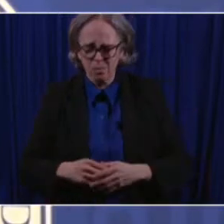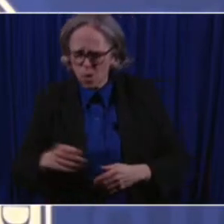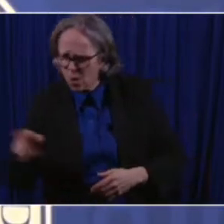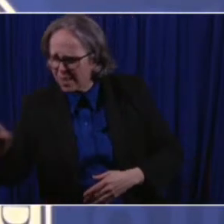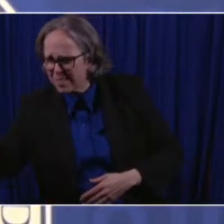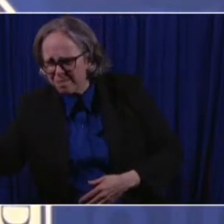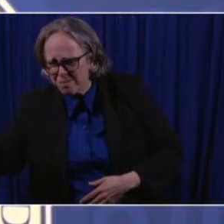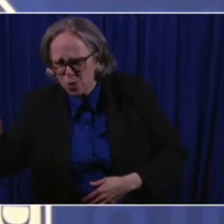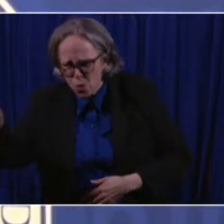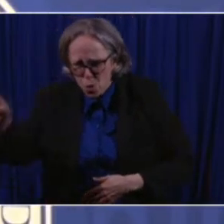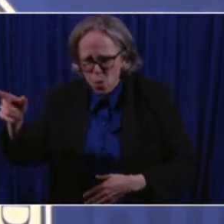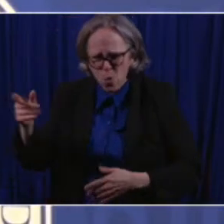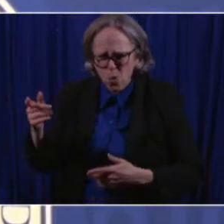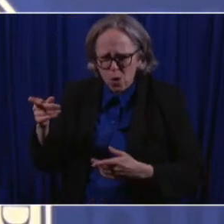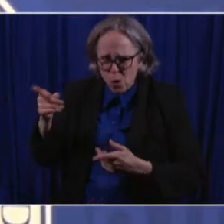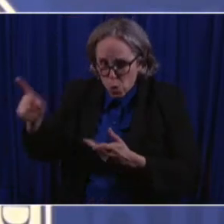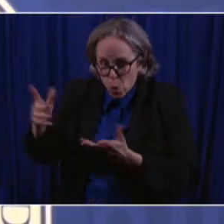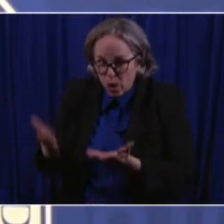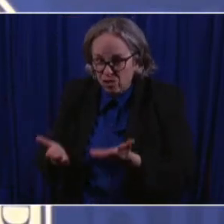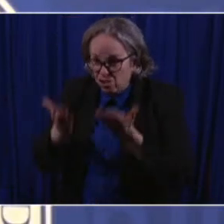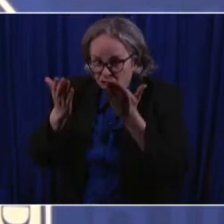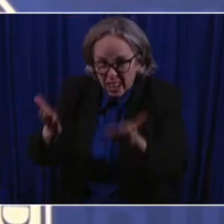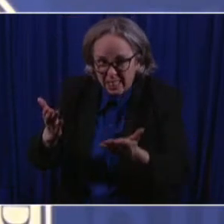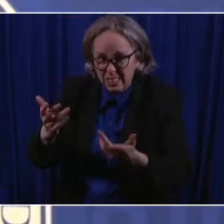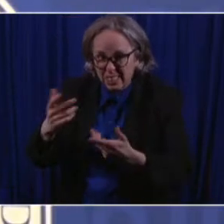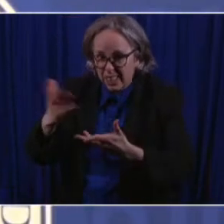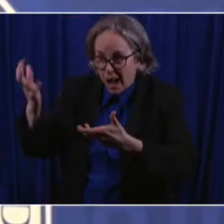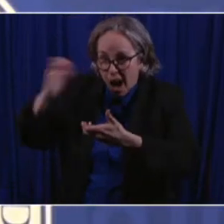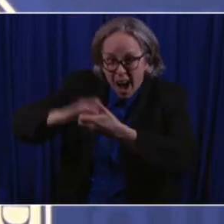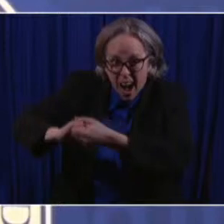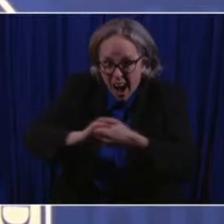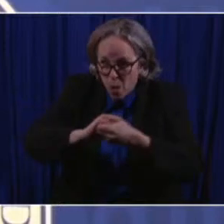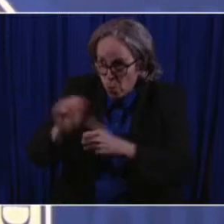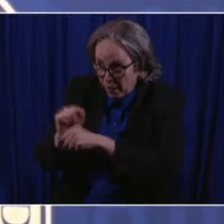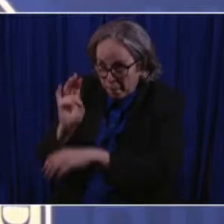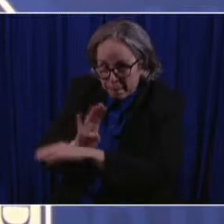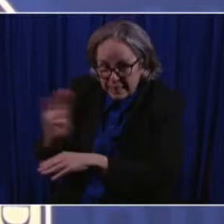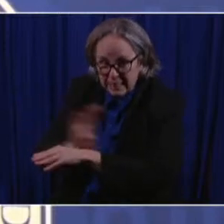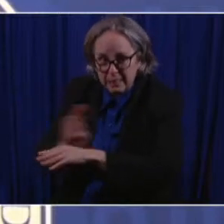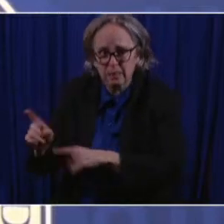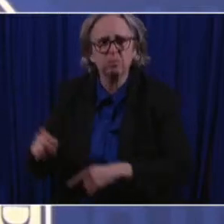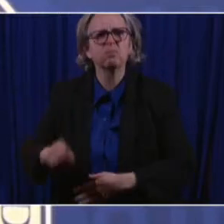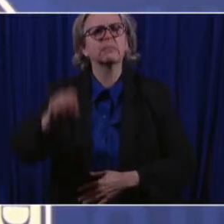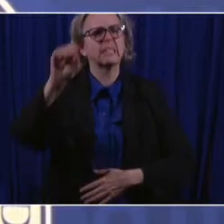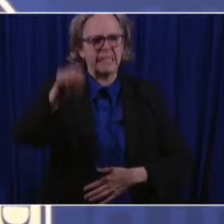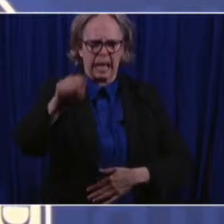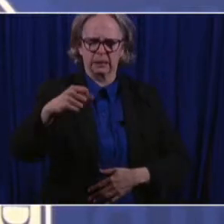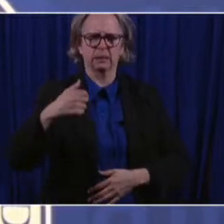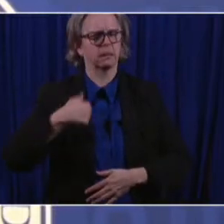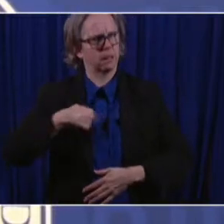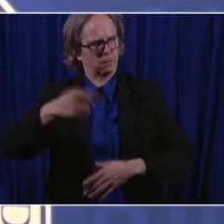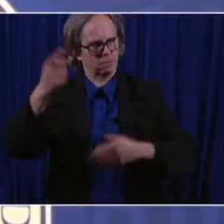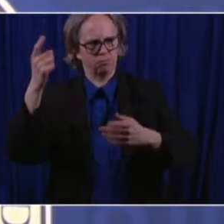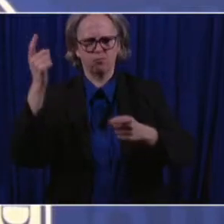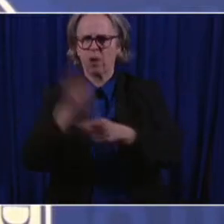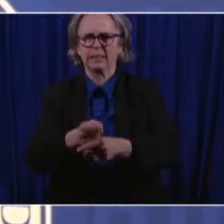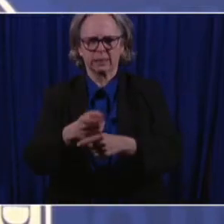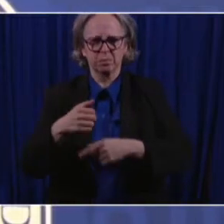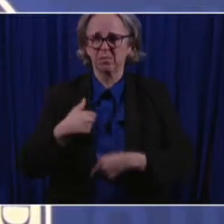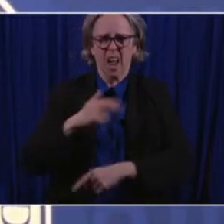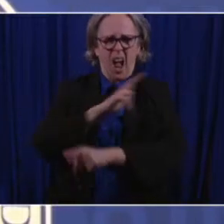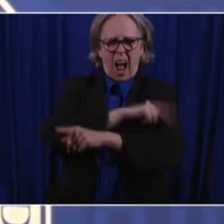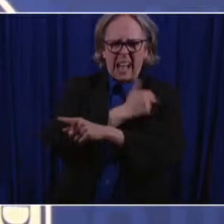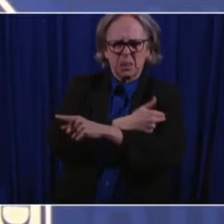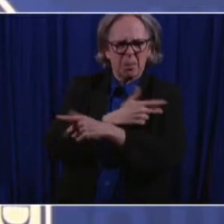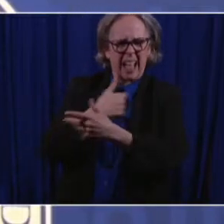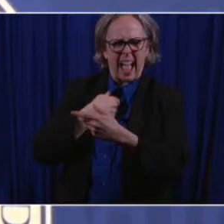sure you get into your business. And we have been doing that. Our partnerships with our hospitals and other entities have lists of businesses. We've asked for an additional list